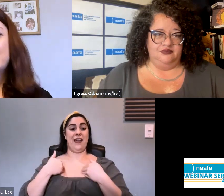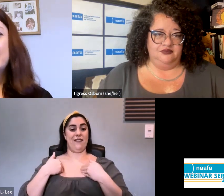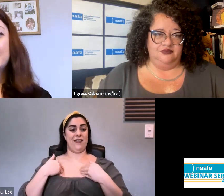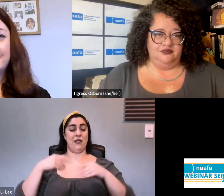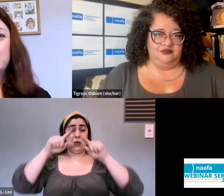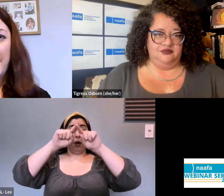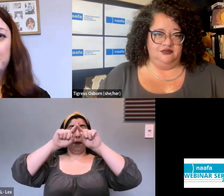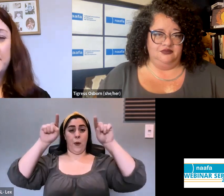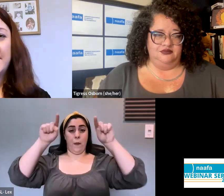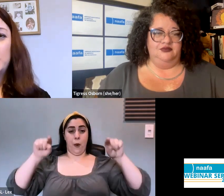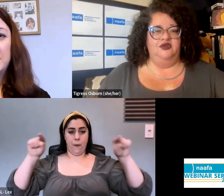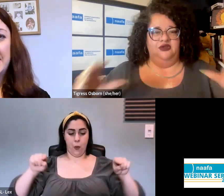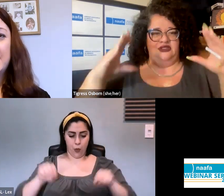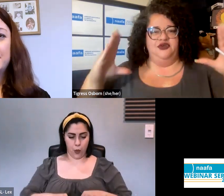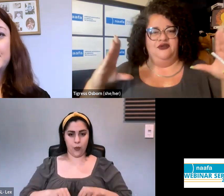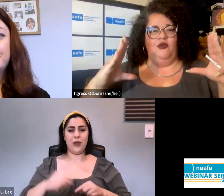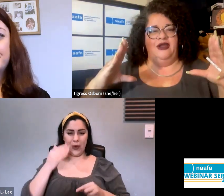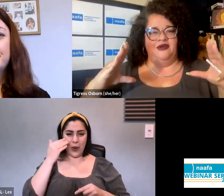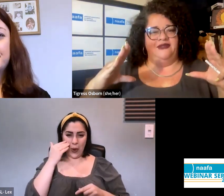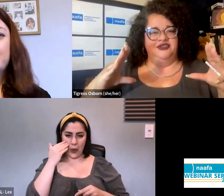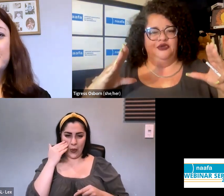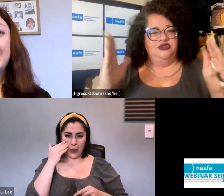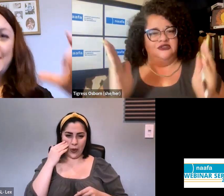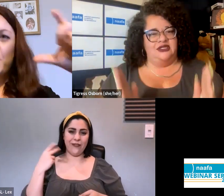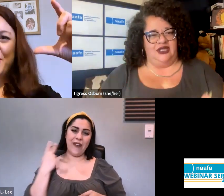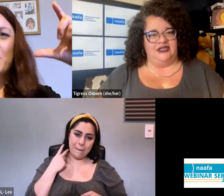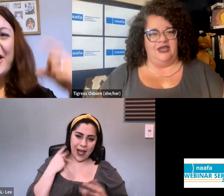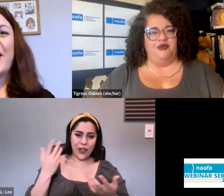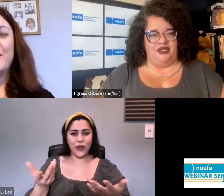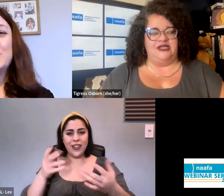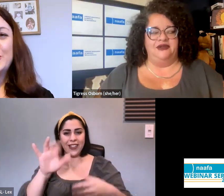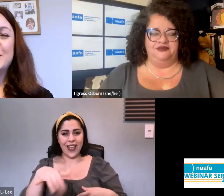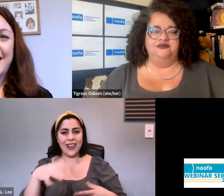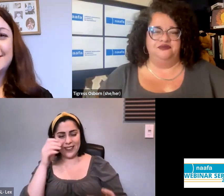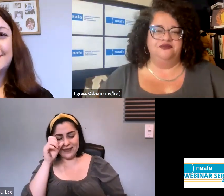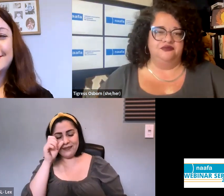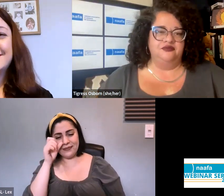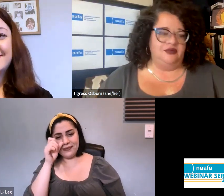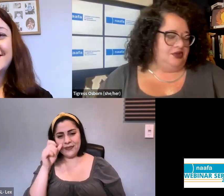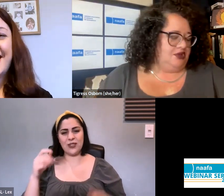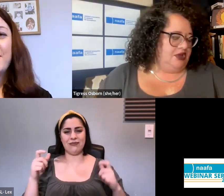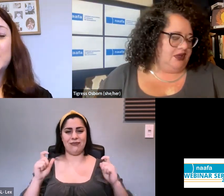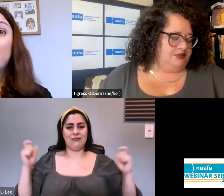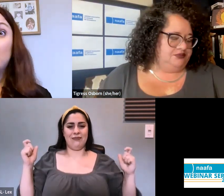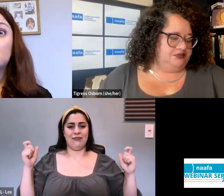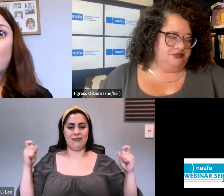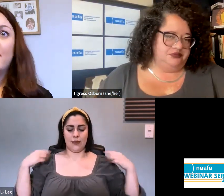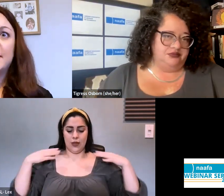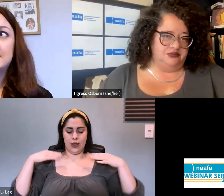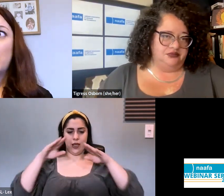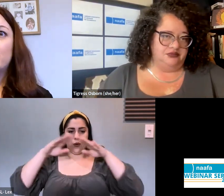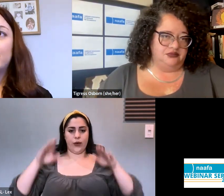that traditional shape that you would think of. That's sort of wider at the shoulders. Wider at the shoulders, yeah. Yes. Yeah. So they